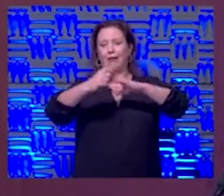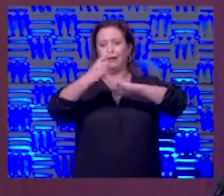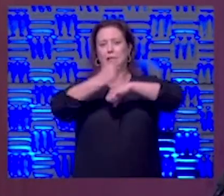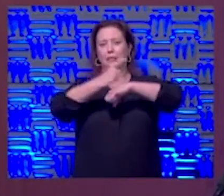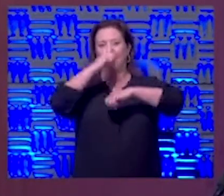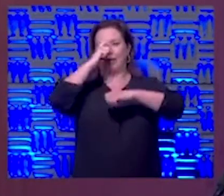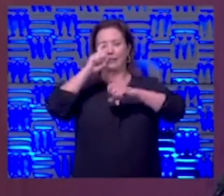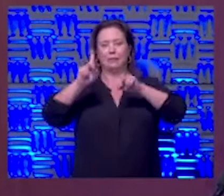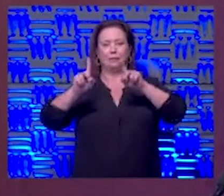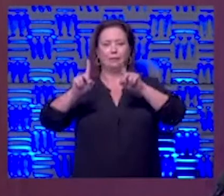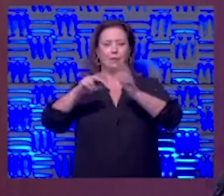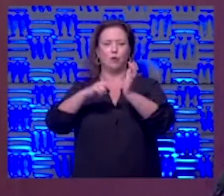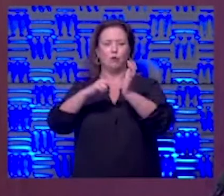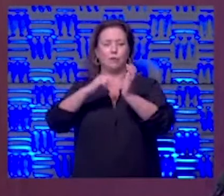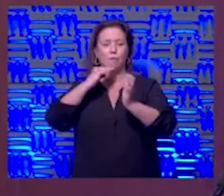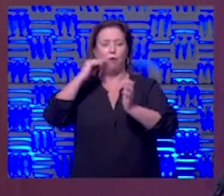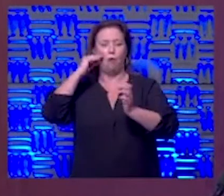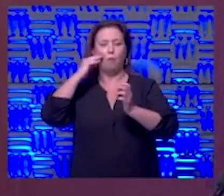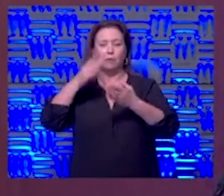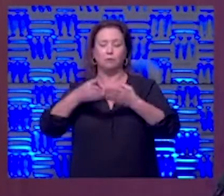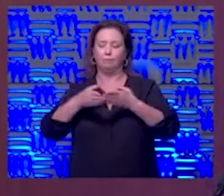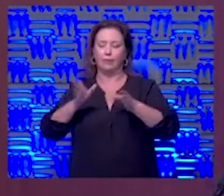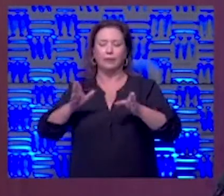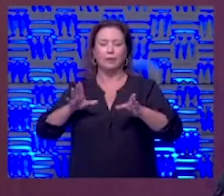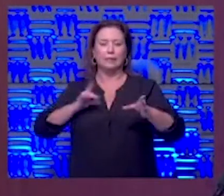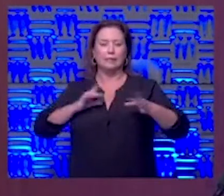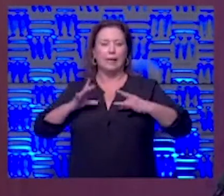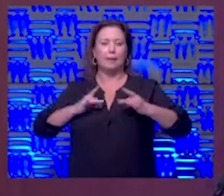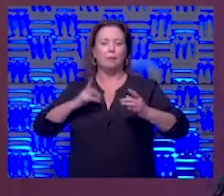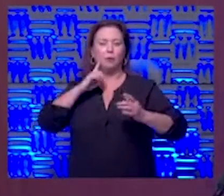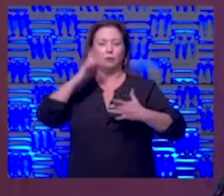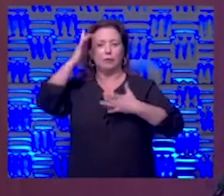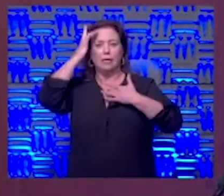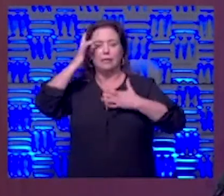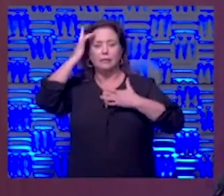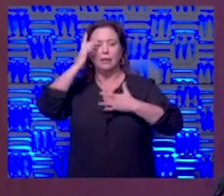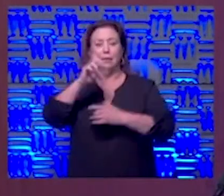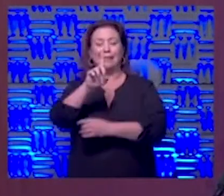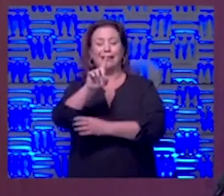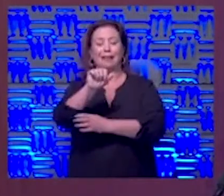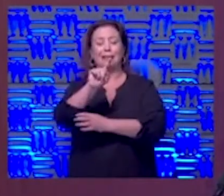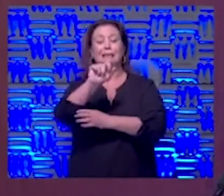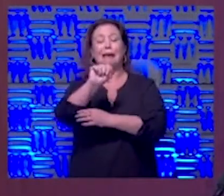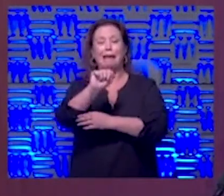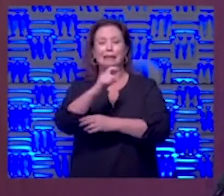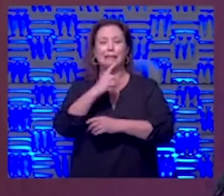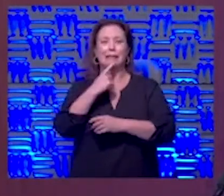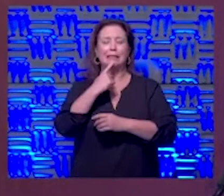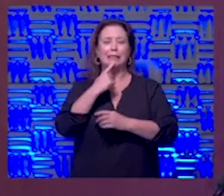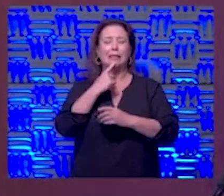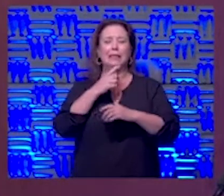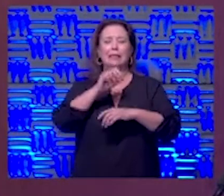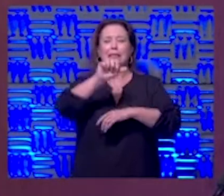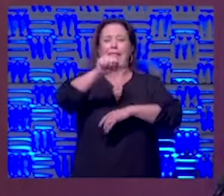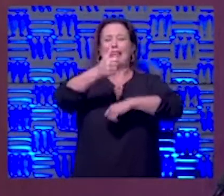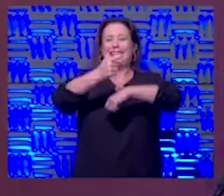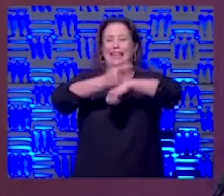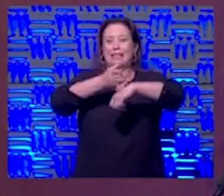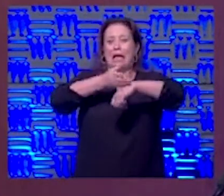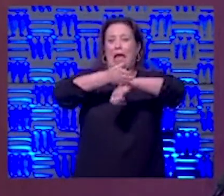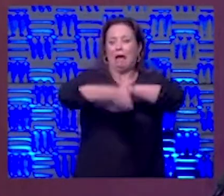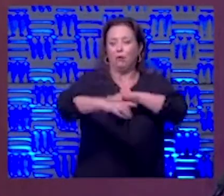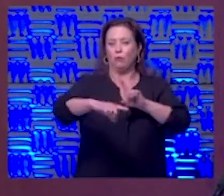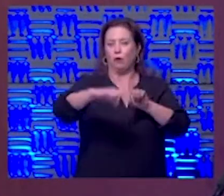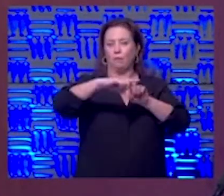that population is so vulnerable. But the data that's out there really suggests that 10 days after a positive test, if the person